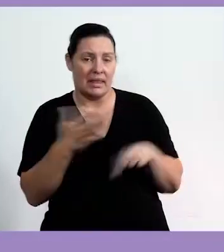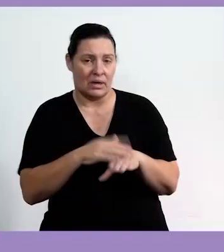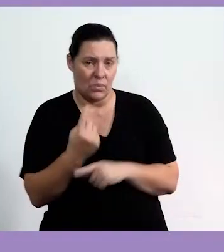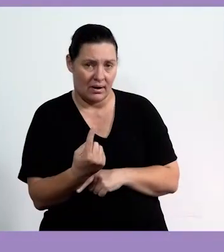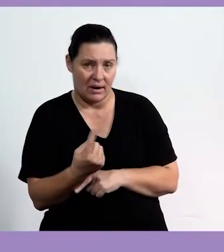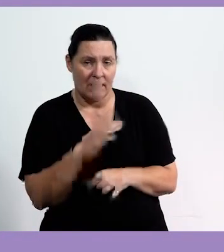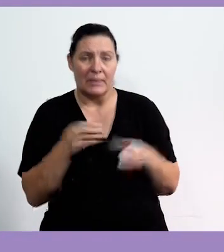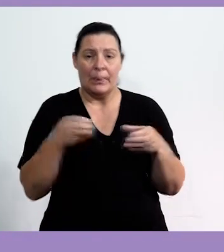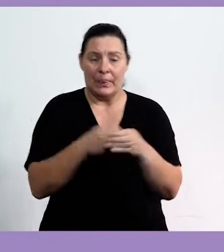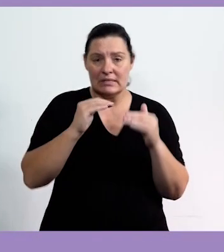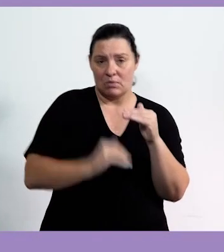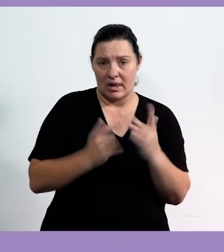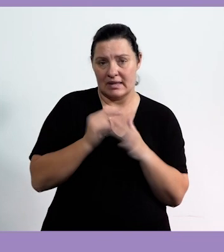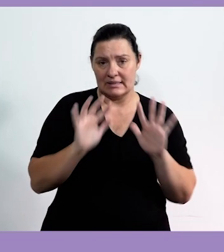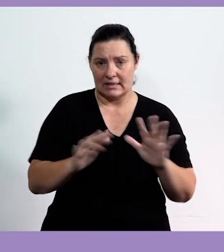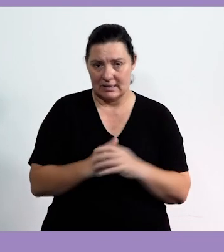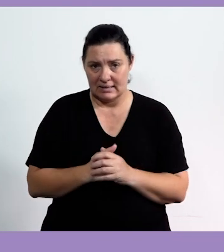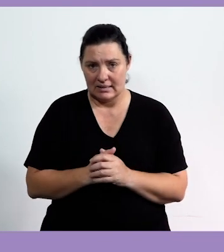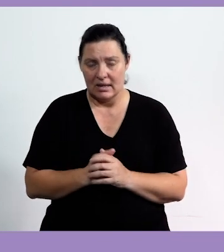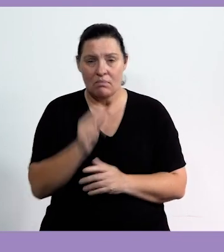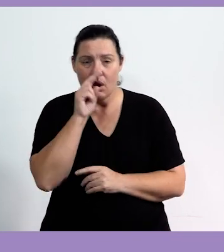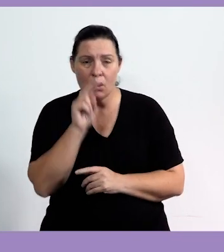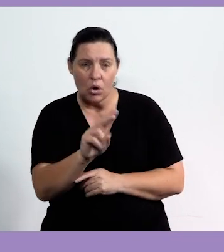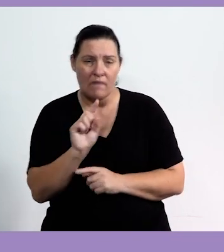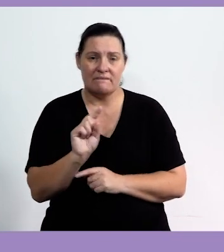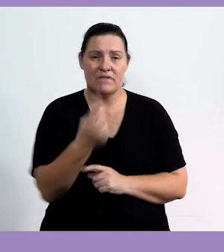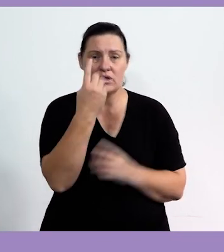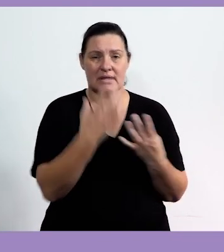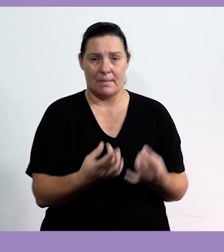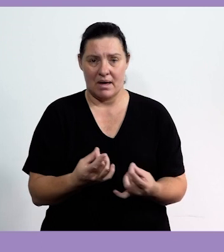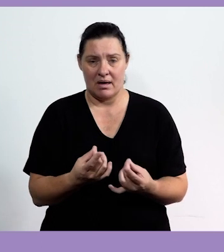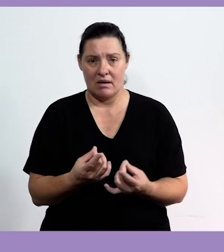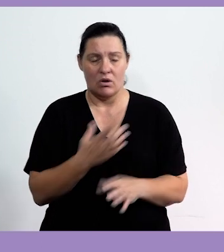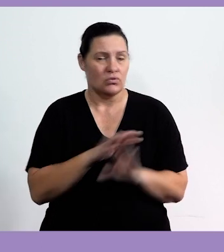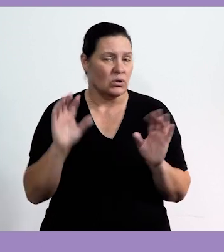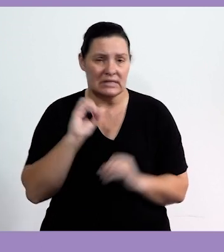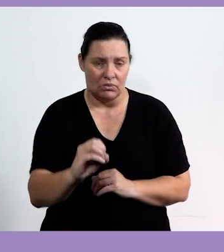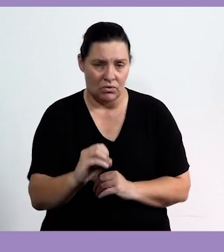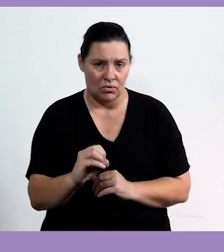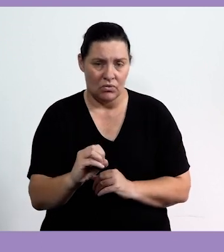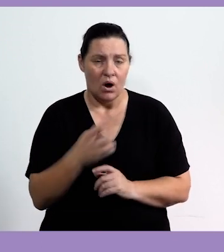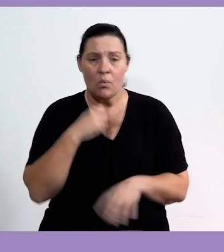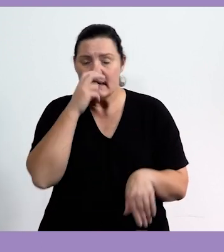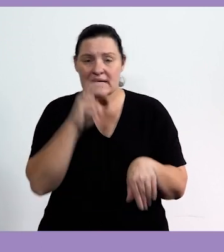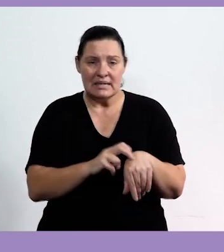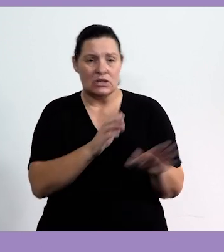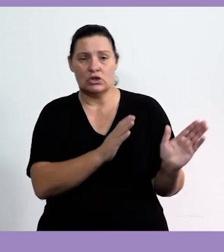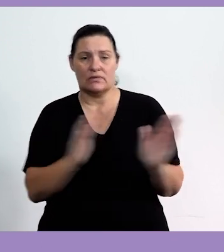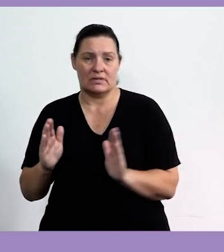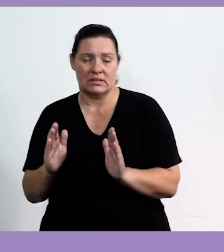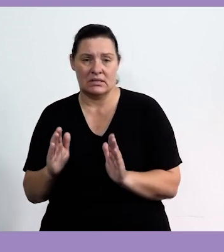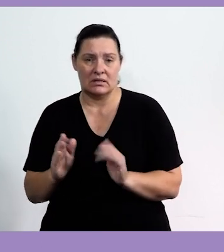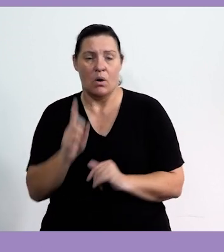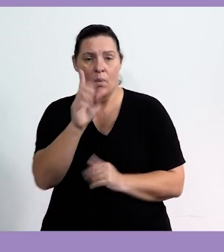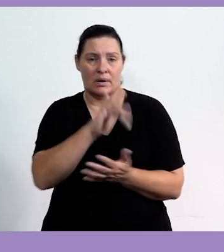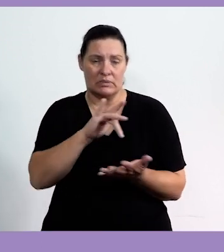or greater than 1, but smaller than 10. So we are going to look at the first number that is not a 0, and we need to shift